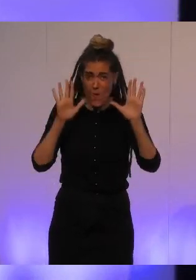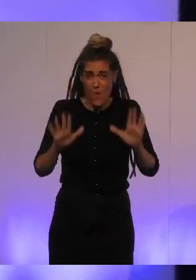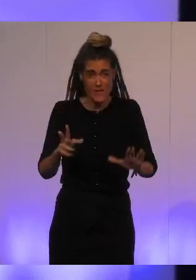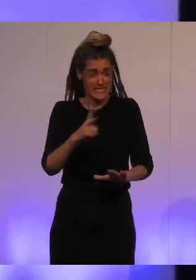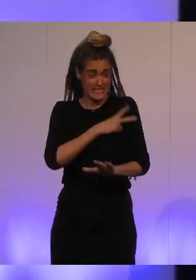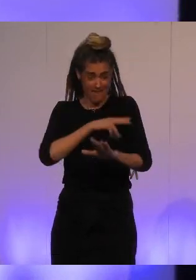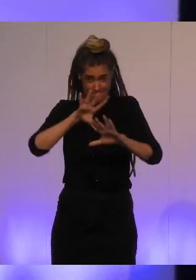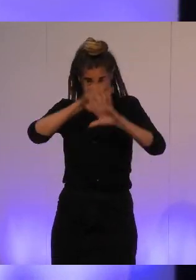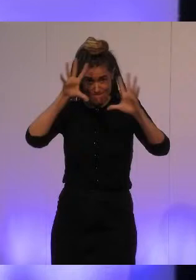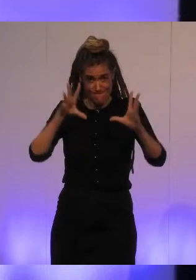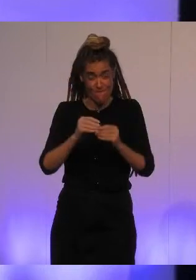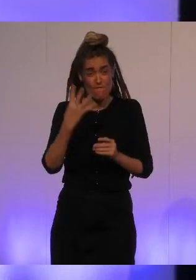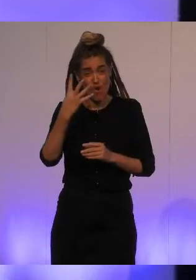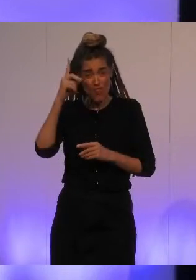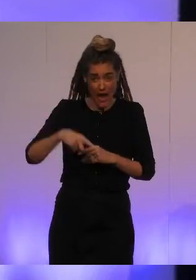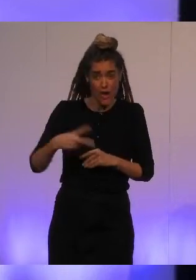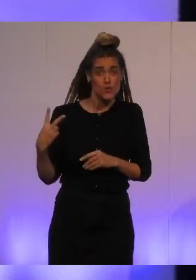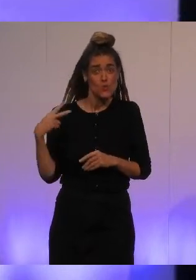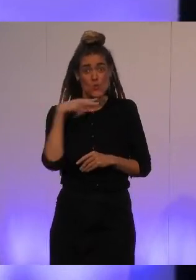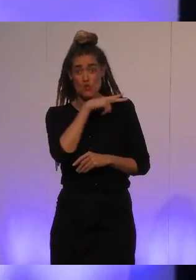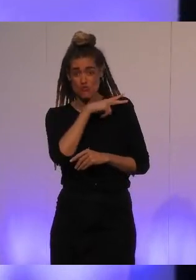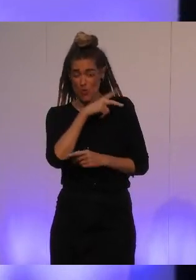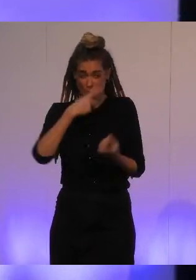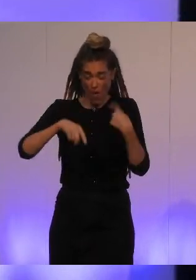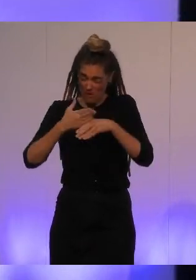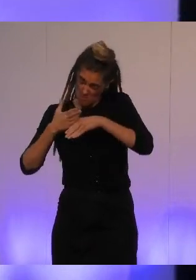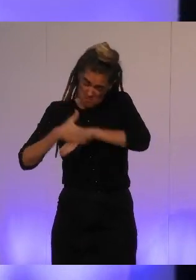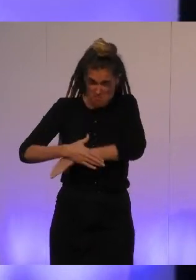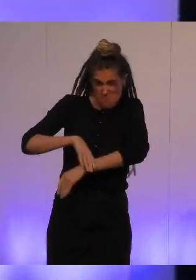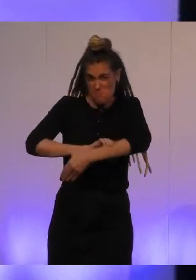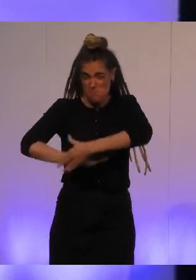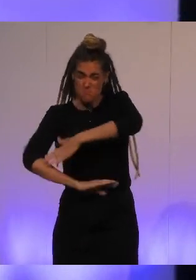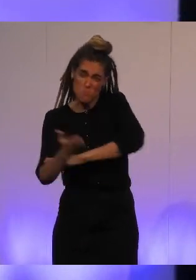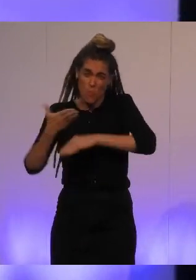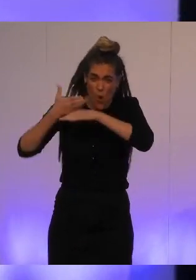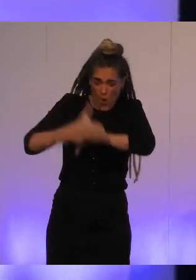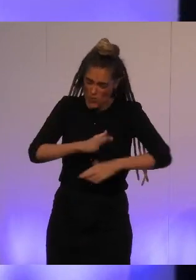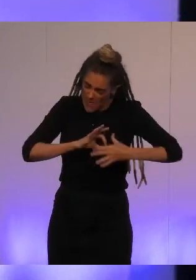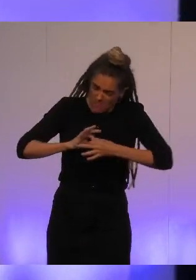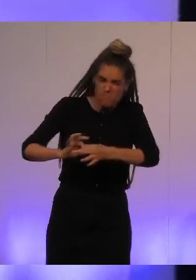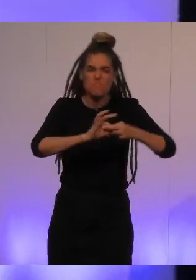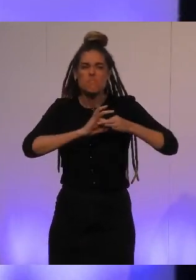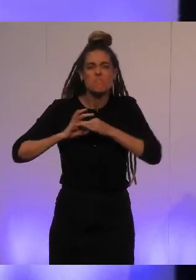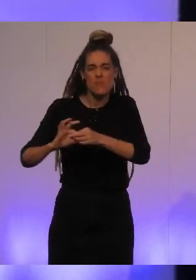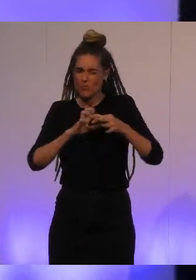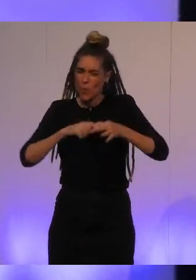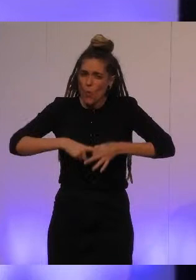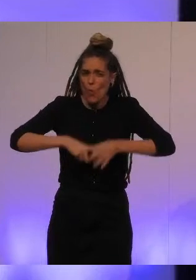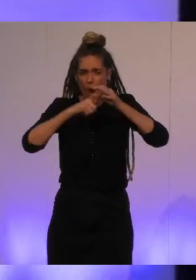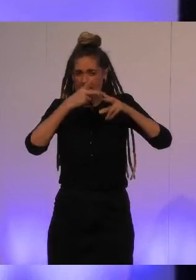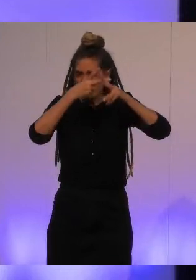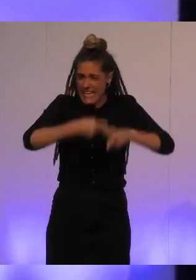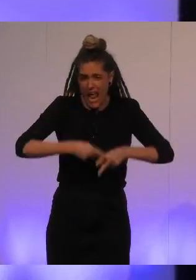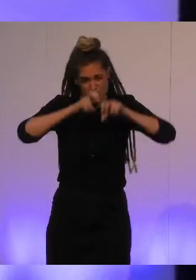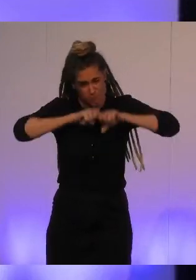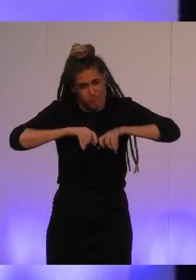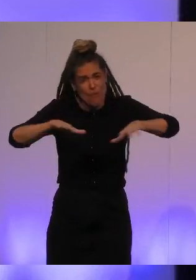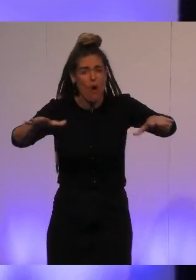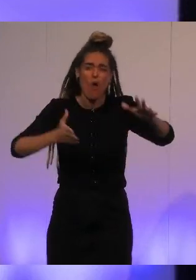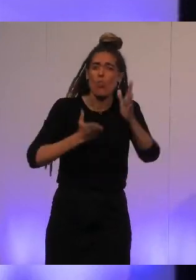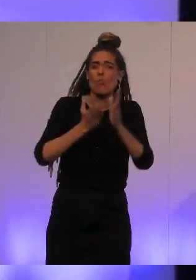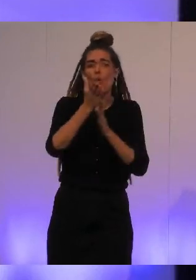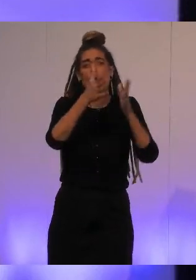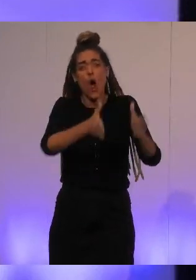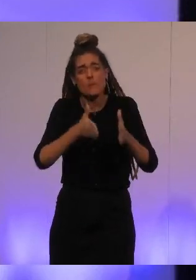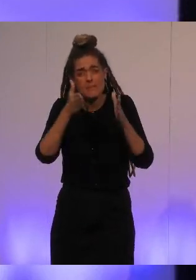pulled together in exceptional circumstances to deliver quality care across our hospital, our community and our